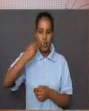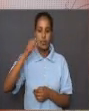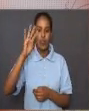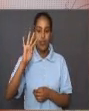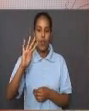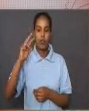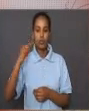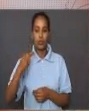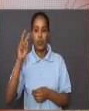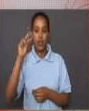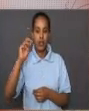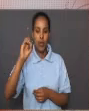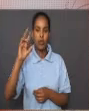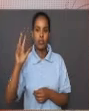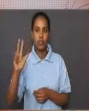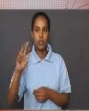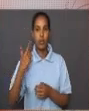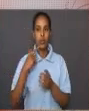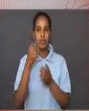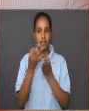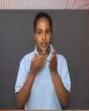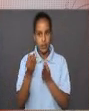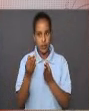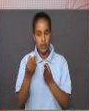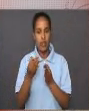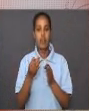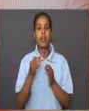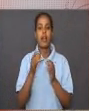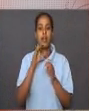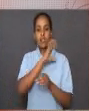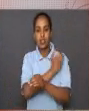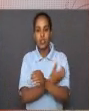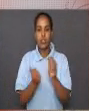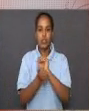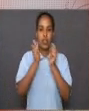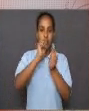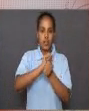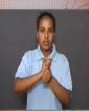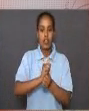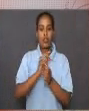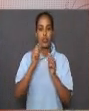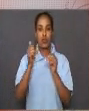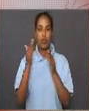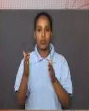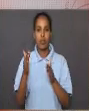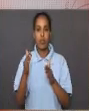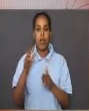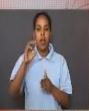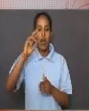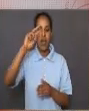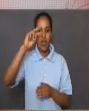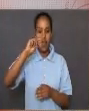crystal. We will display the energy change in the dissolution of